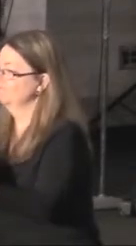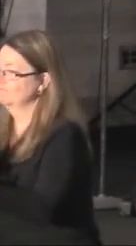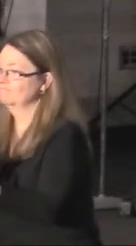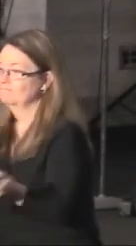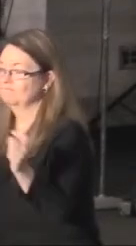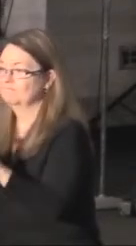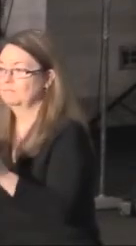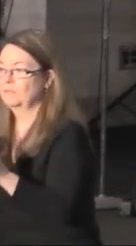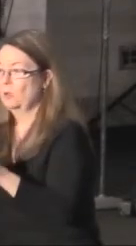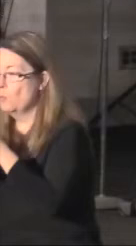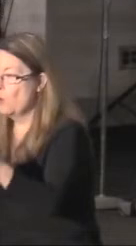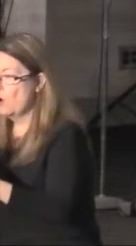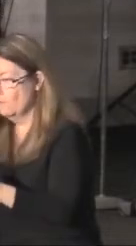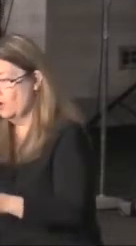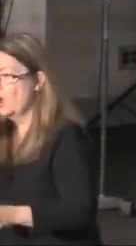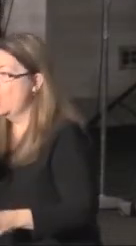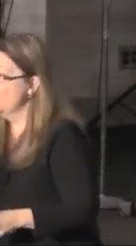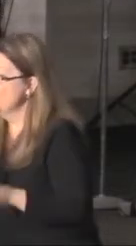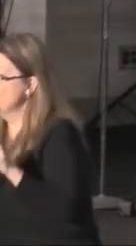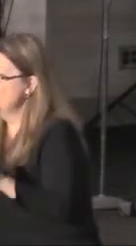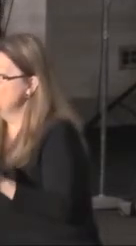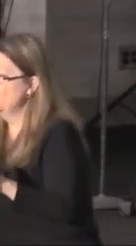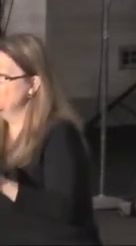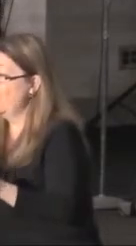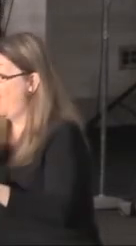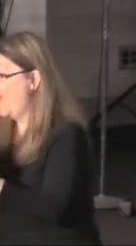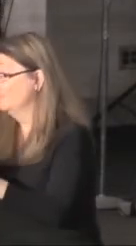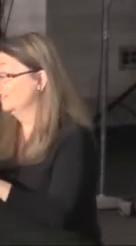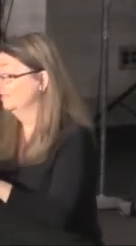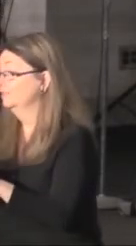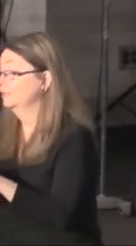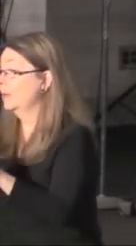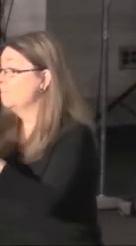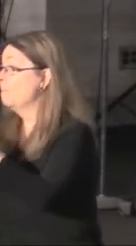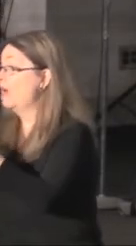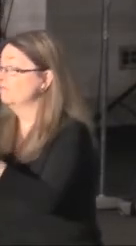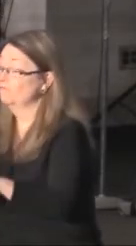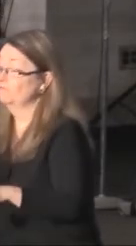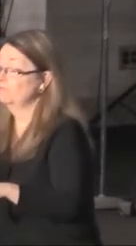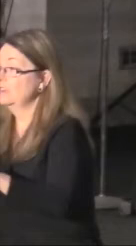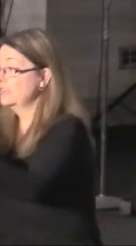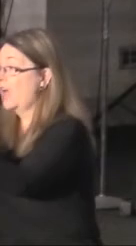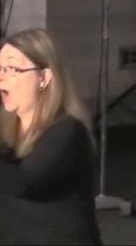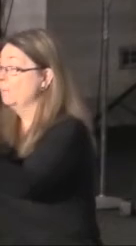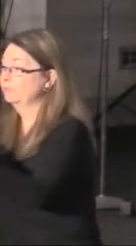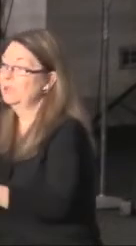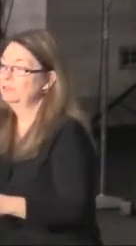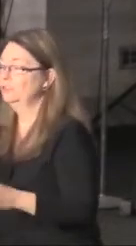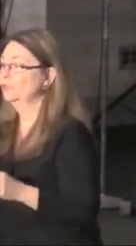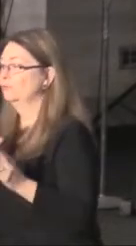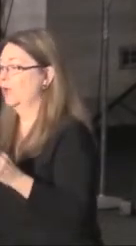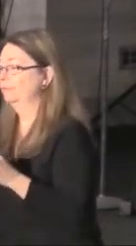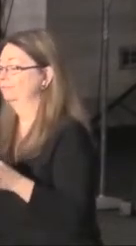change the world for other people. And then usually after your mountaintop experience, you kind of crash and you go down. I've been there, haven't you? And you're like, man, I don't really